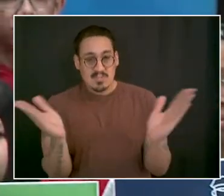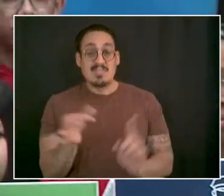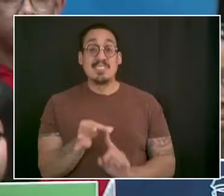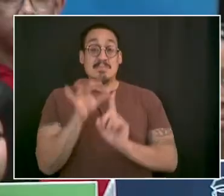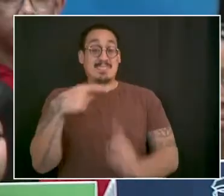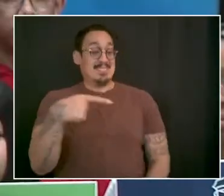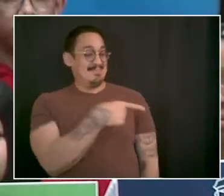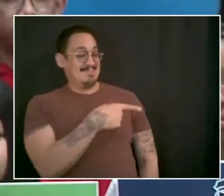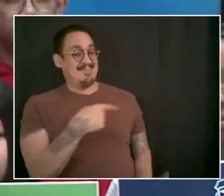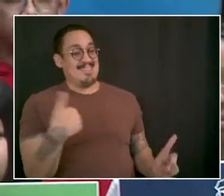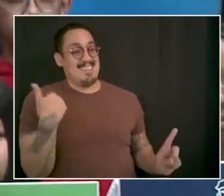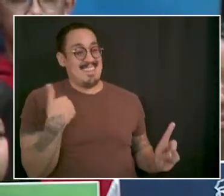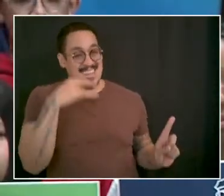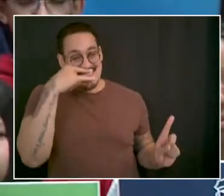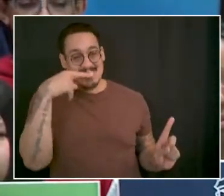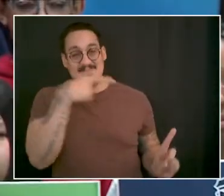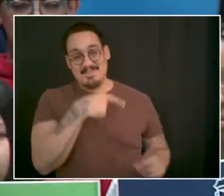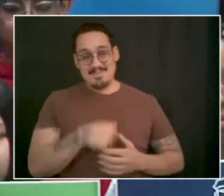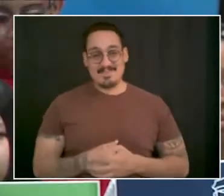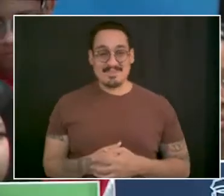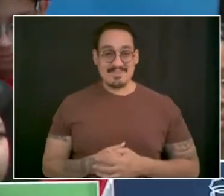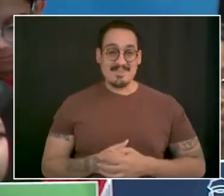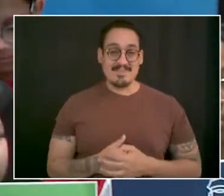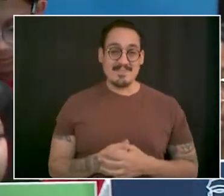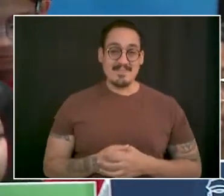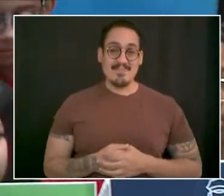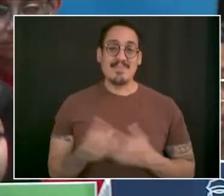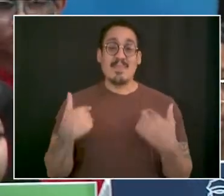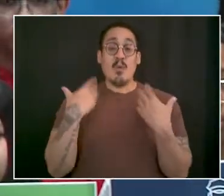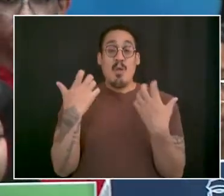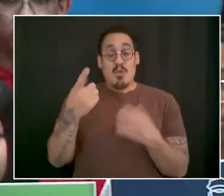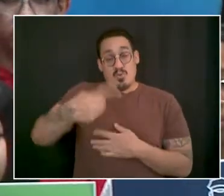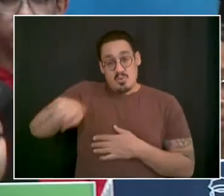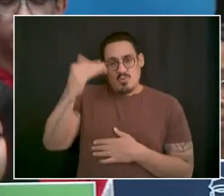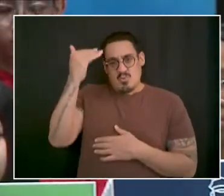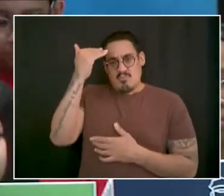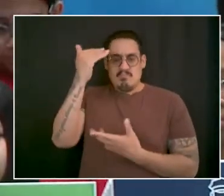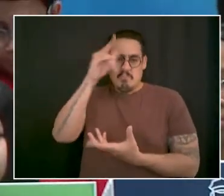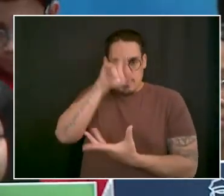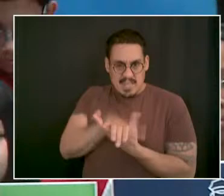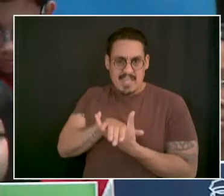one here. And I want you all to believe that